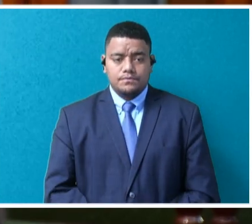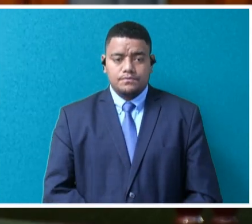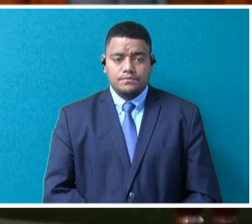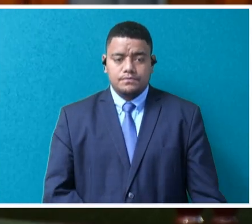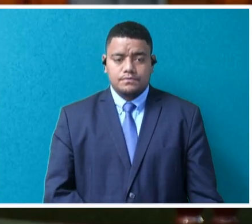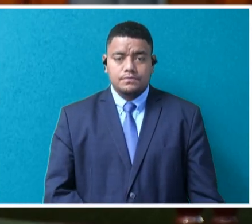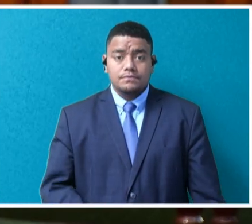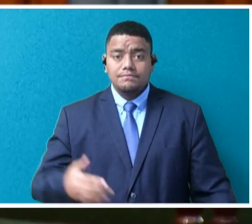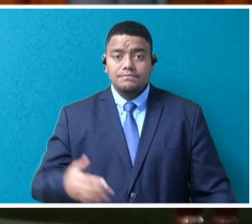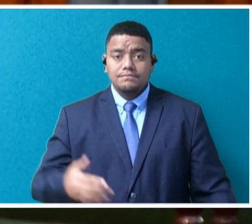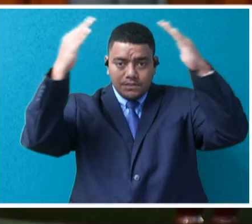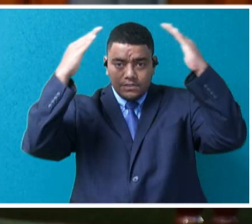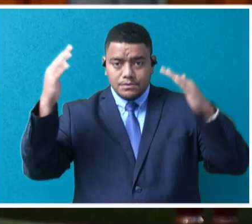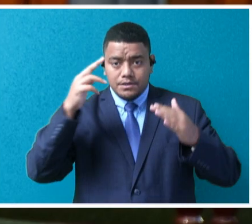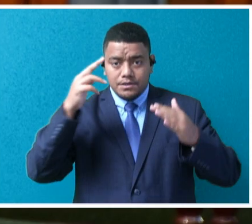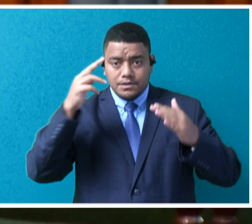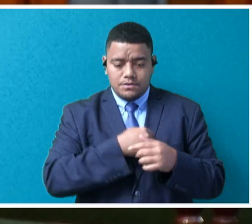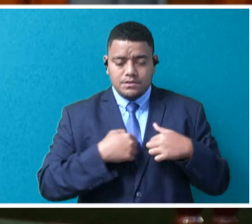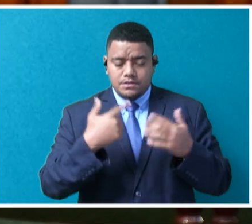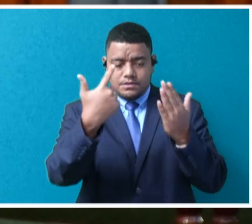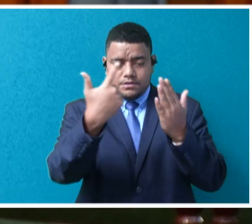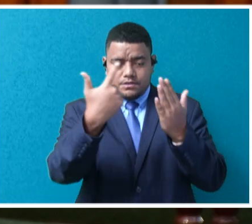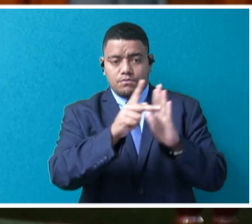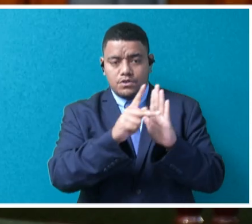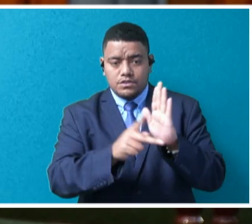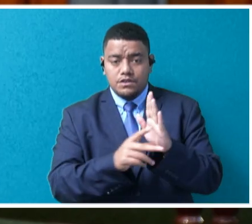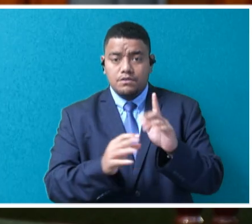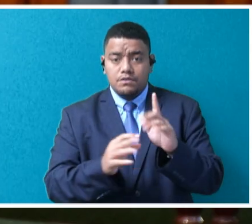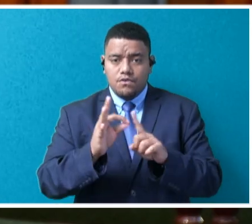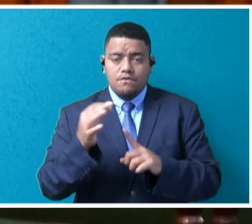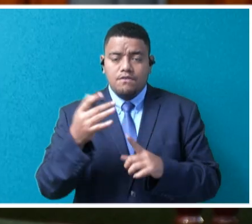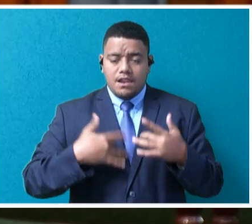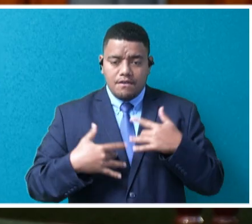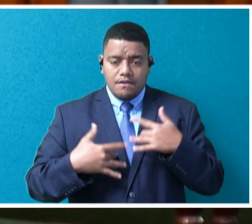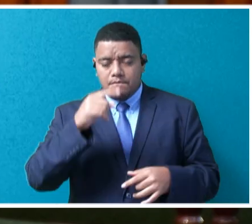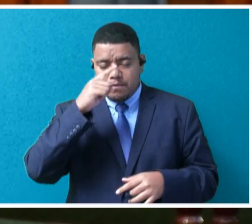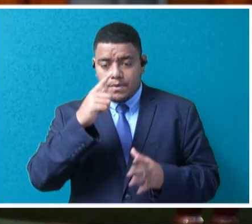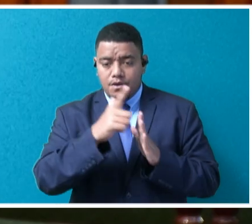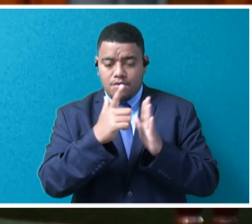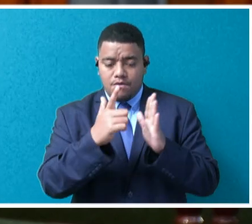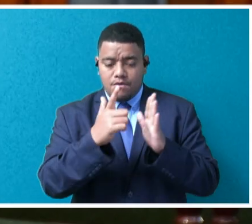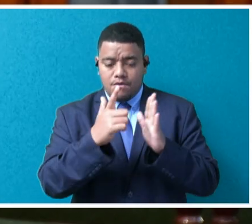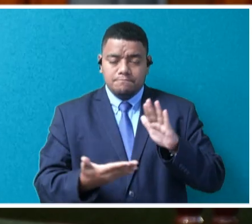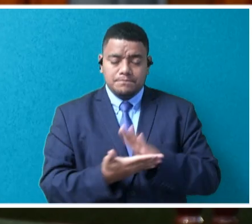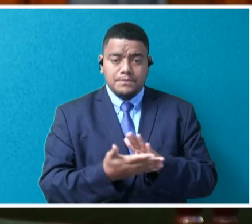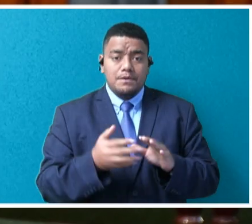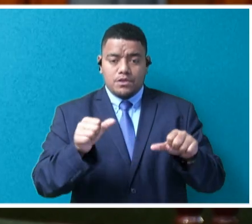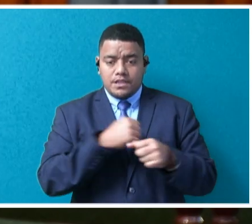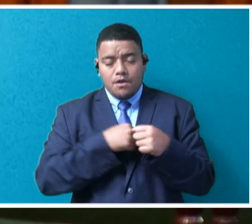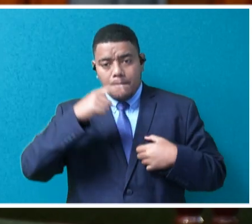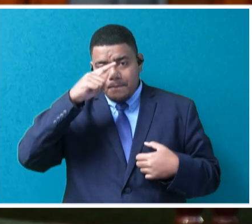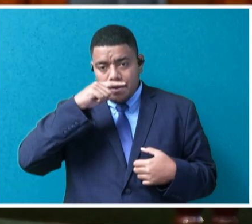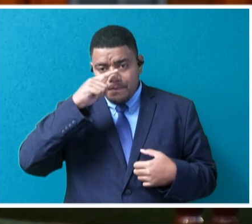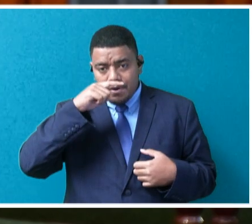Mr. Speaker, sir, in the midst of all our policies to improve livelihood, the laws we enact to protect our citizens,